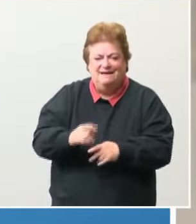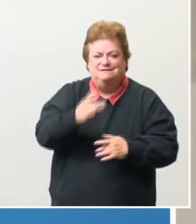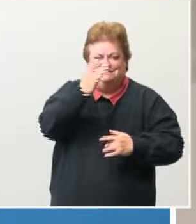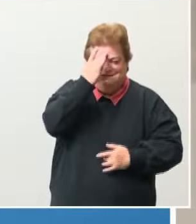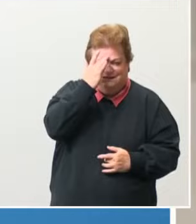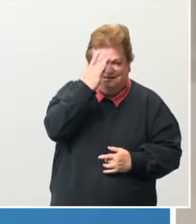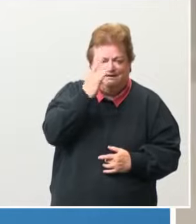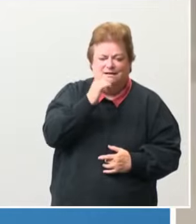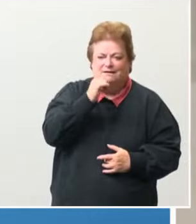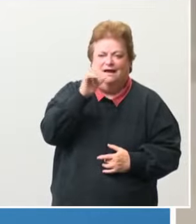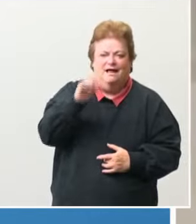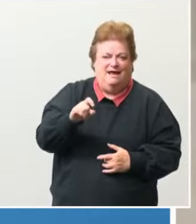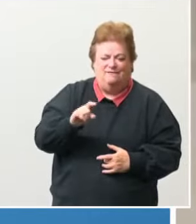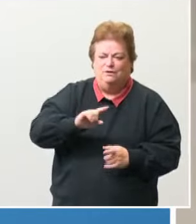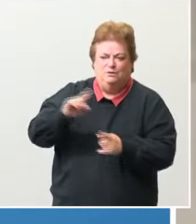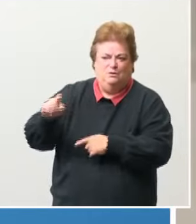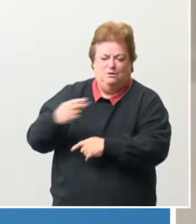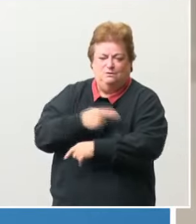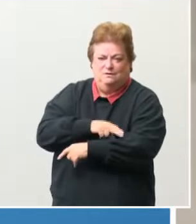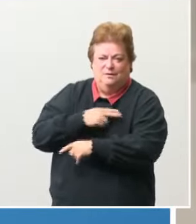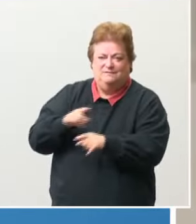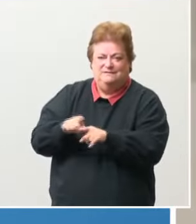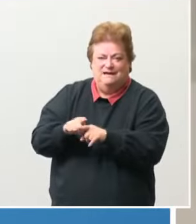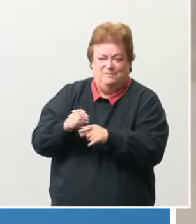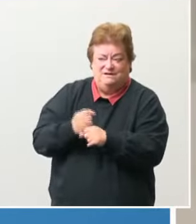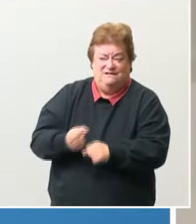hospitalized at as higher rates as they were last year?